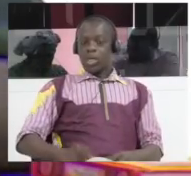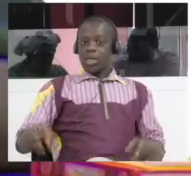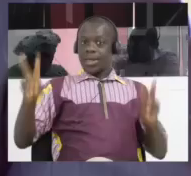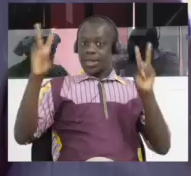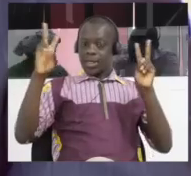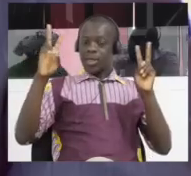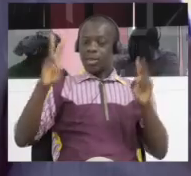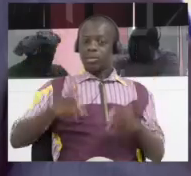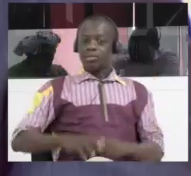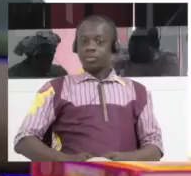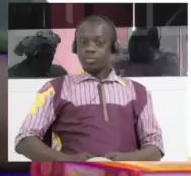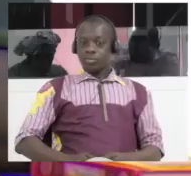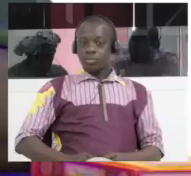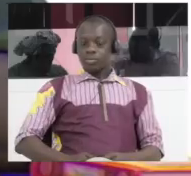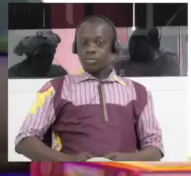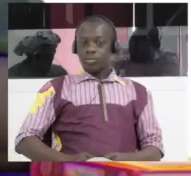Yaya Jame.